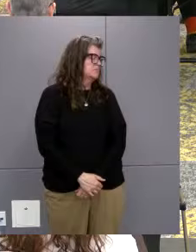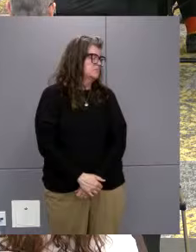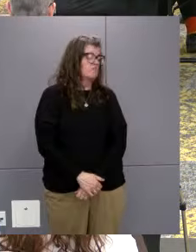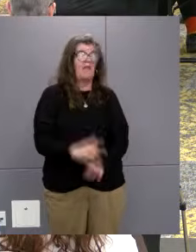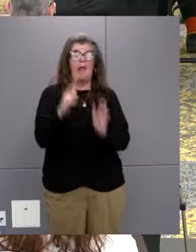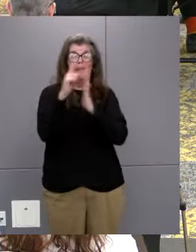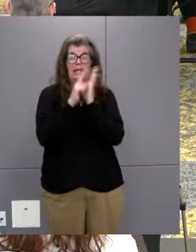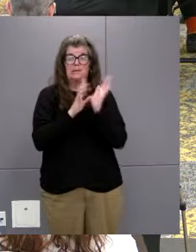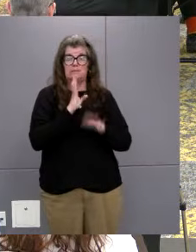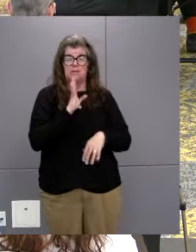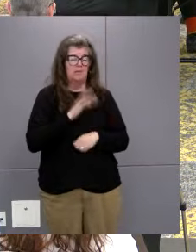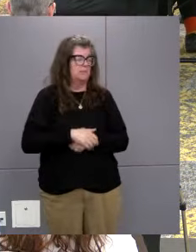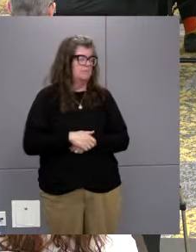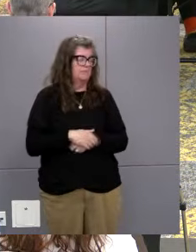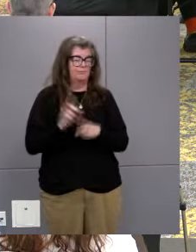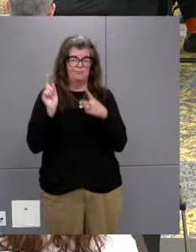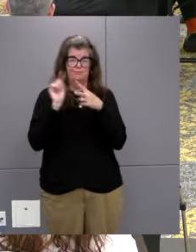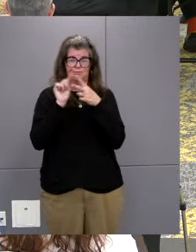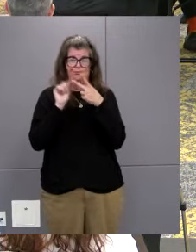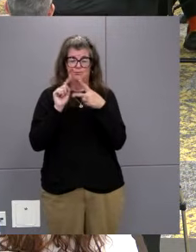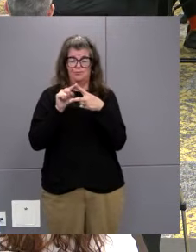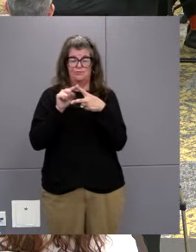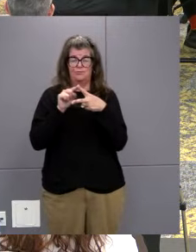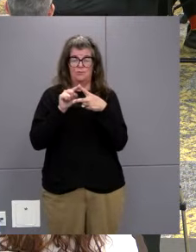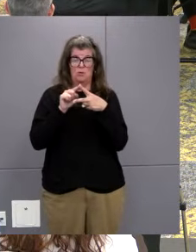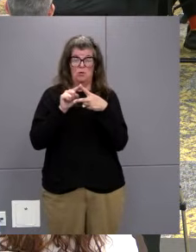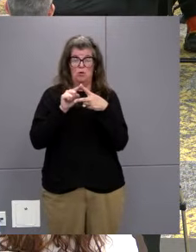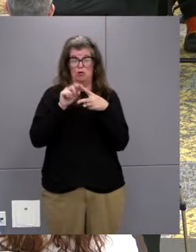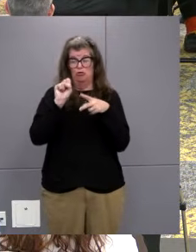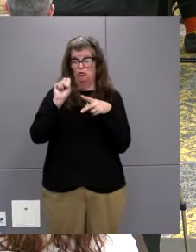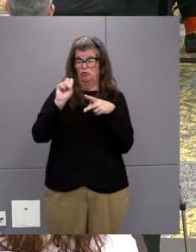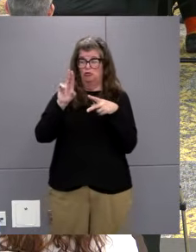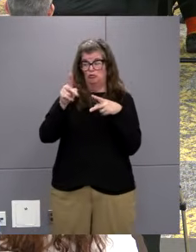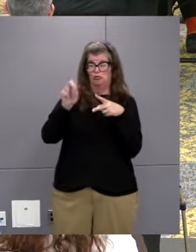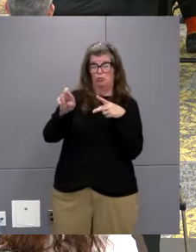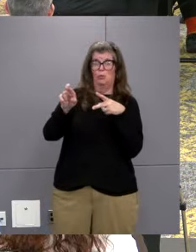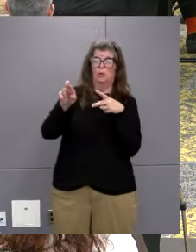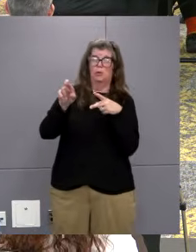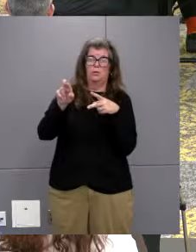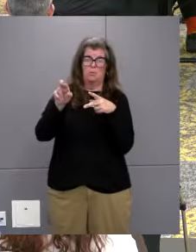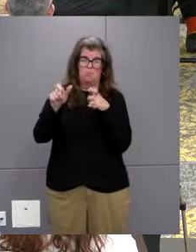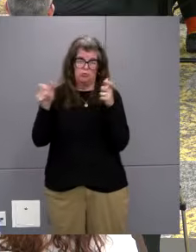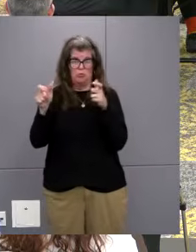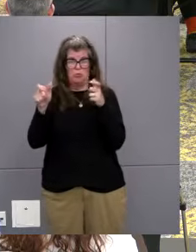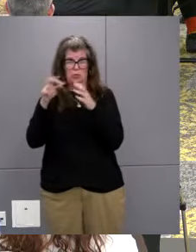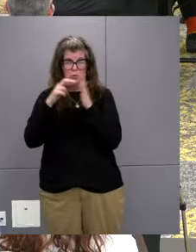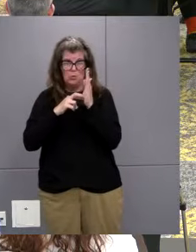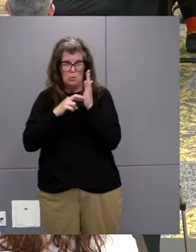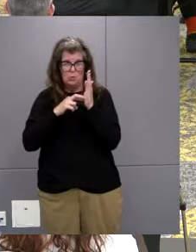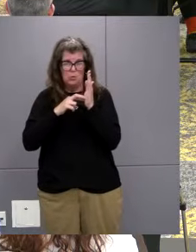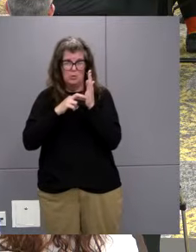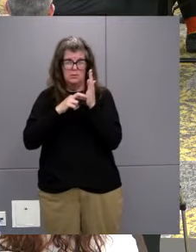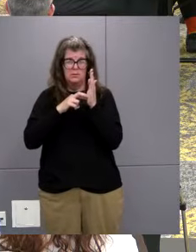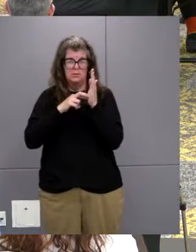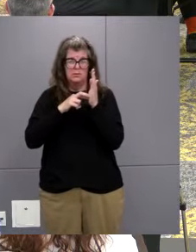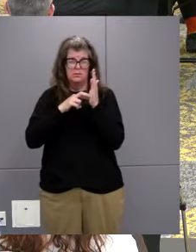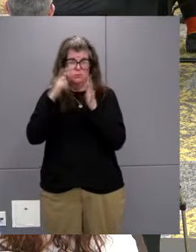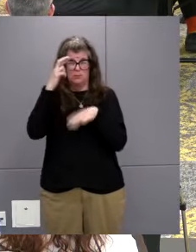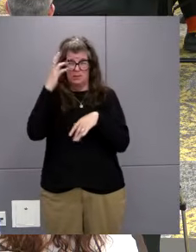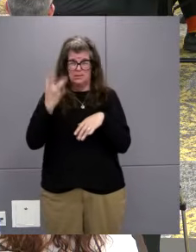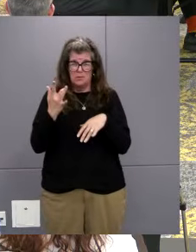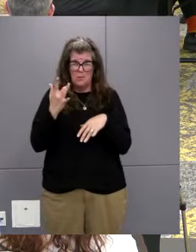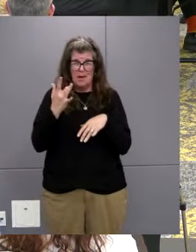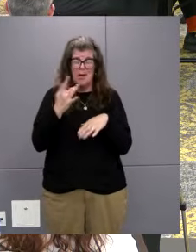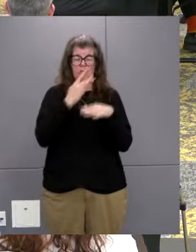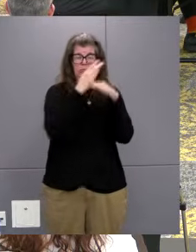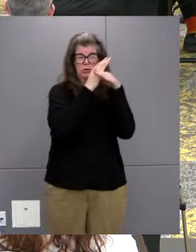Gary? 2 things. First of all, any supermajority rule is designed to protect the